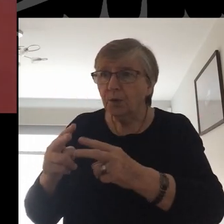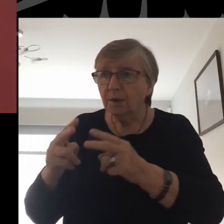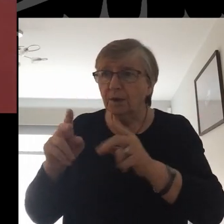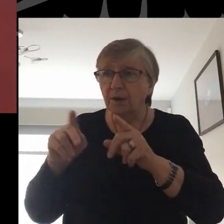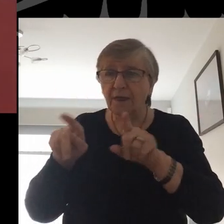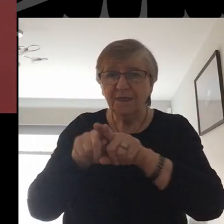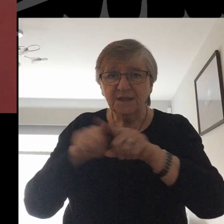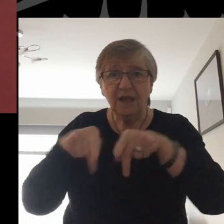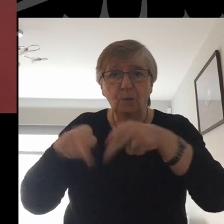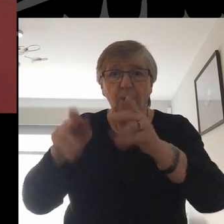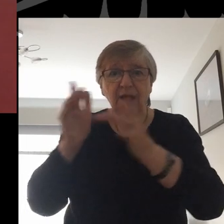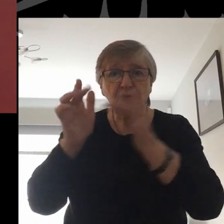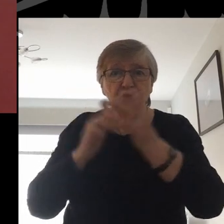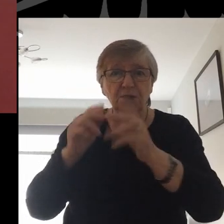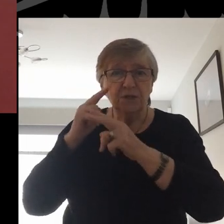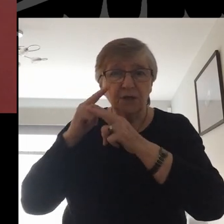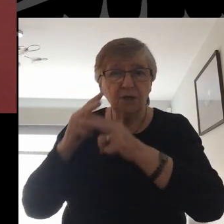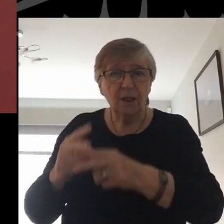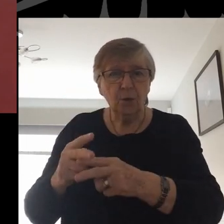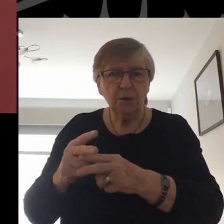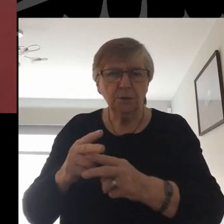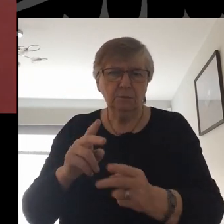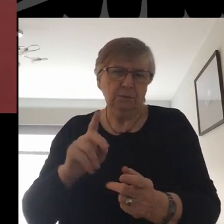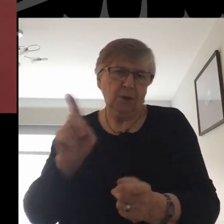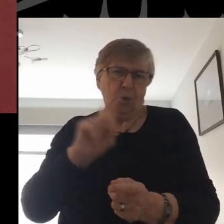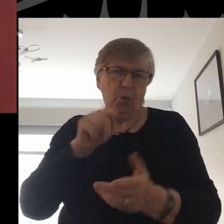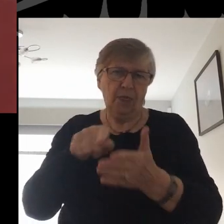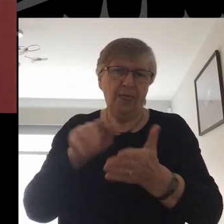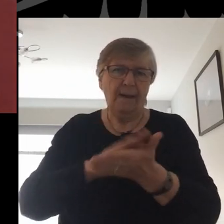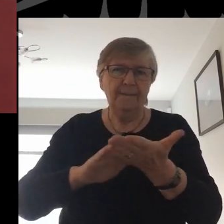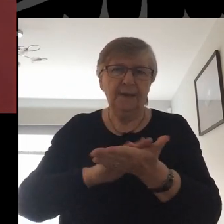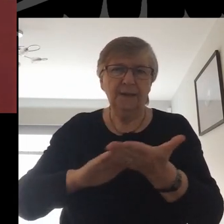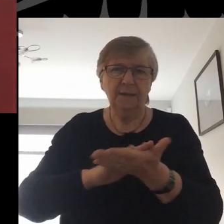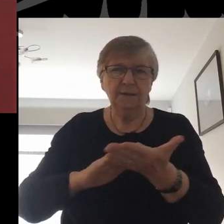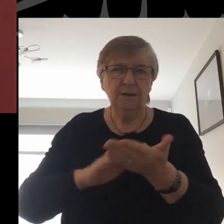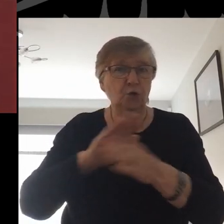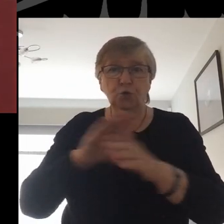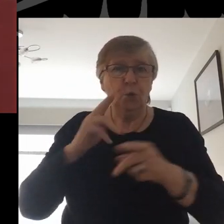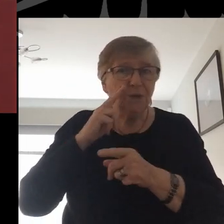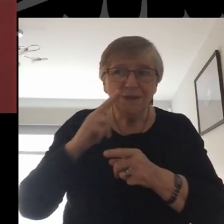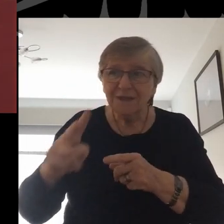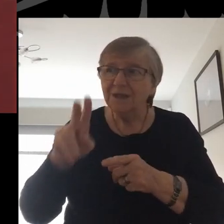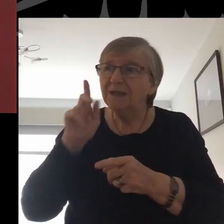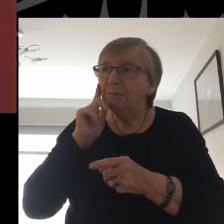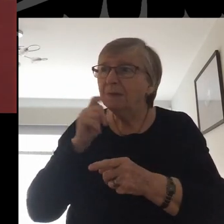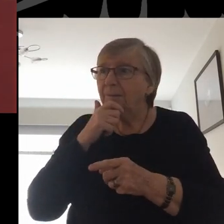eyes. Now, what does that involve? I mean, it means that we don't see people as